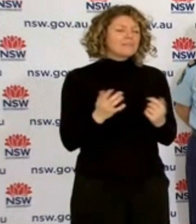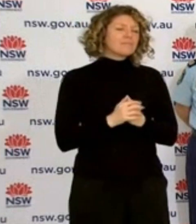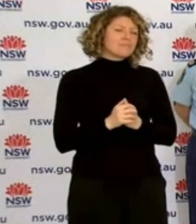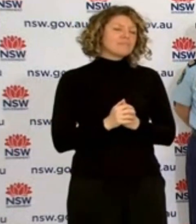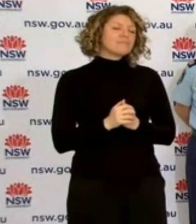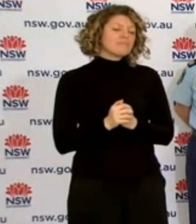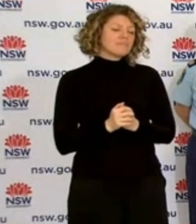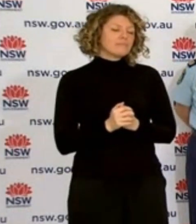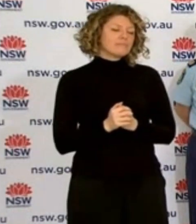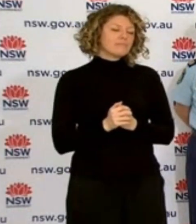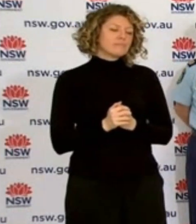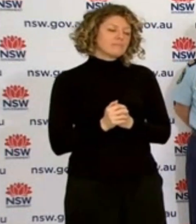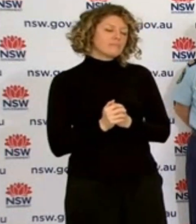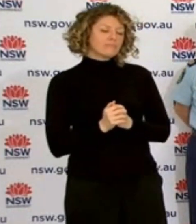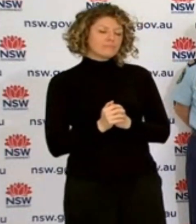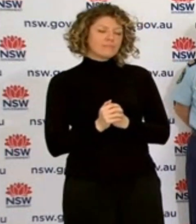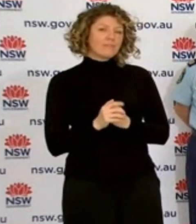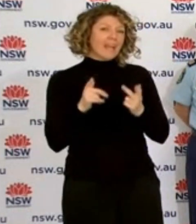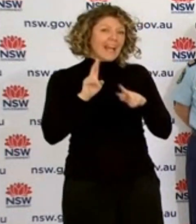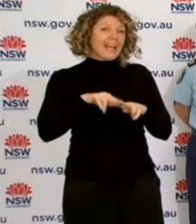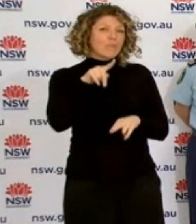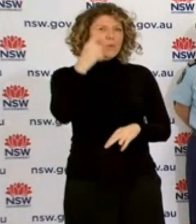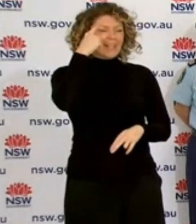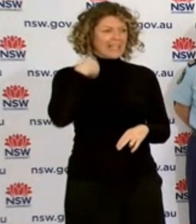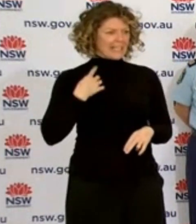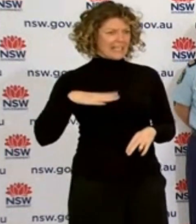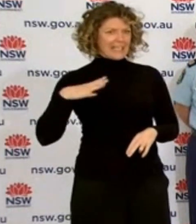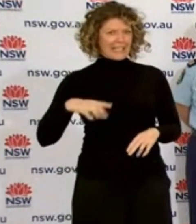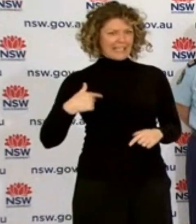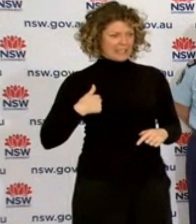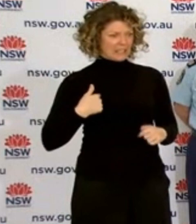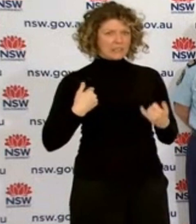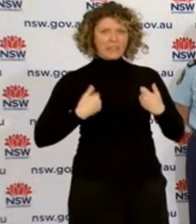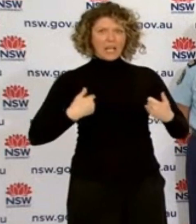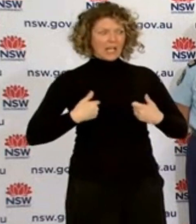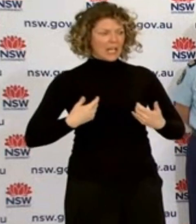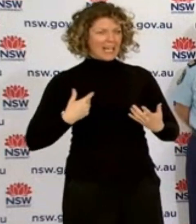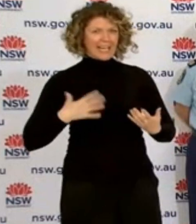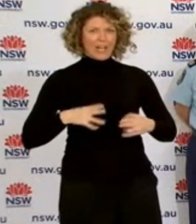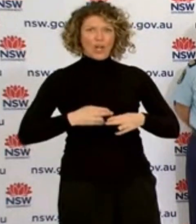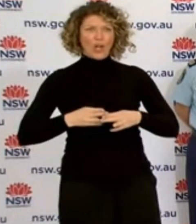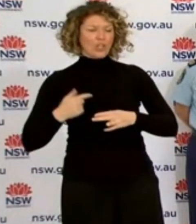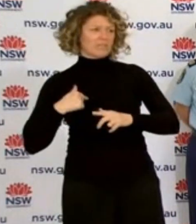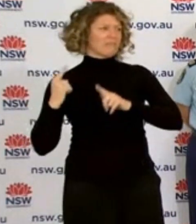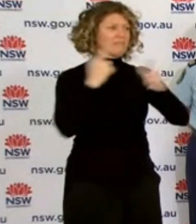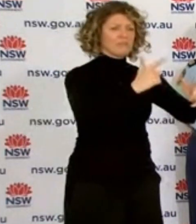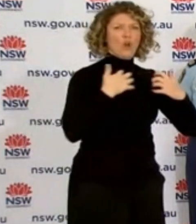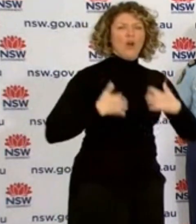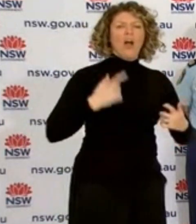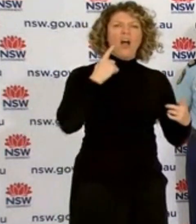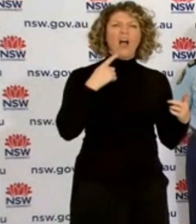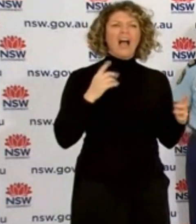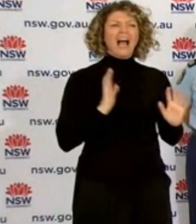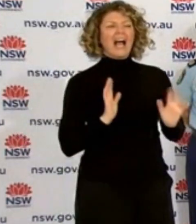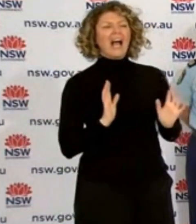to say is if you need urgent care is available to you. So please never think,